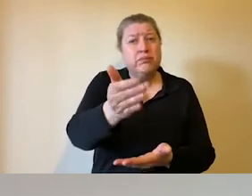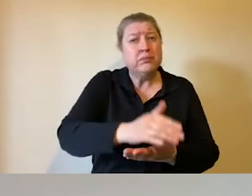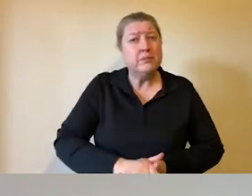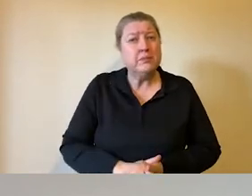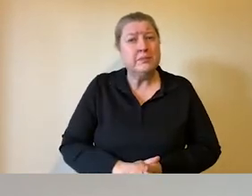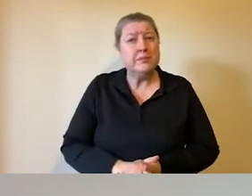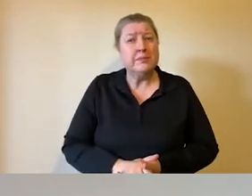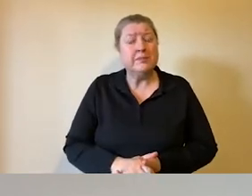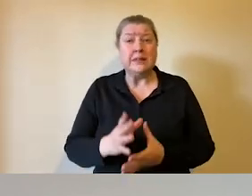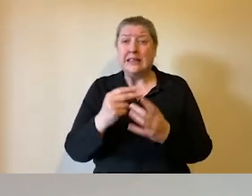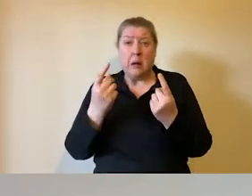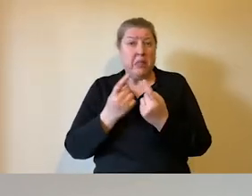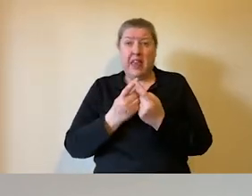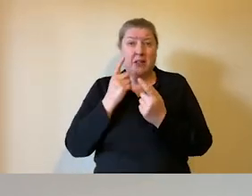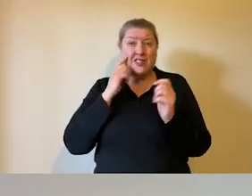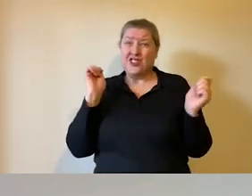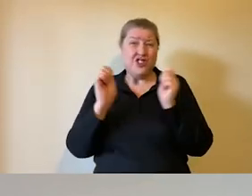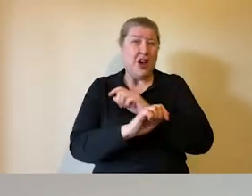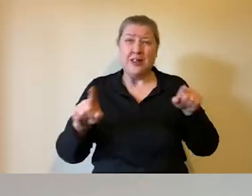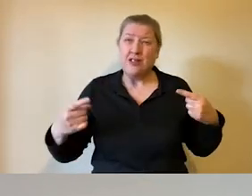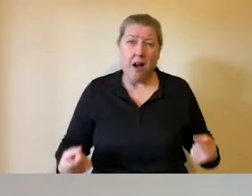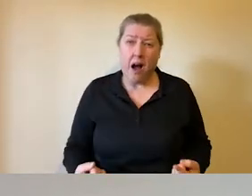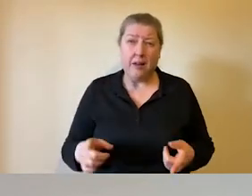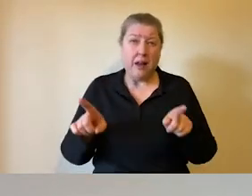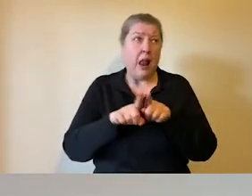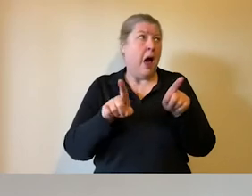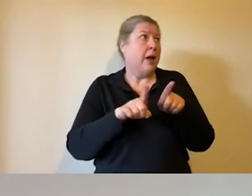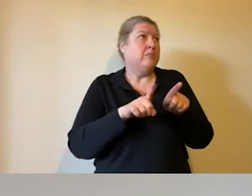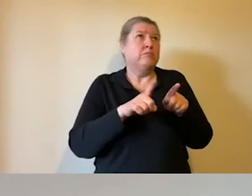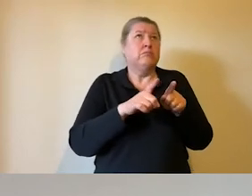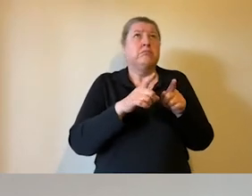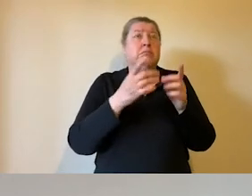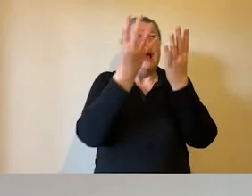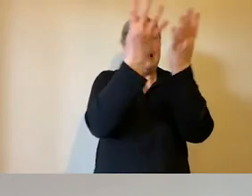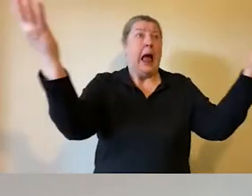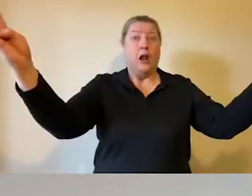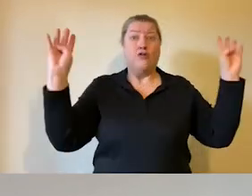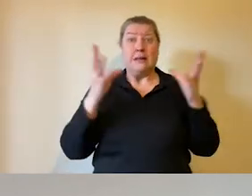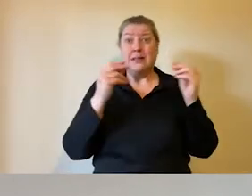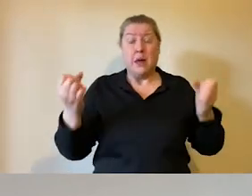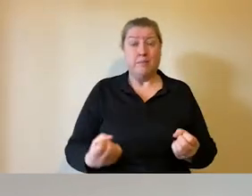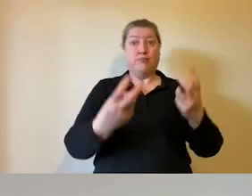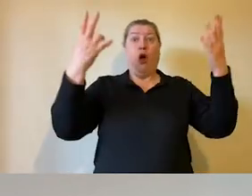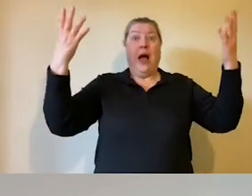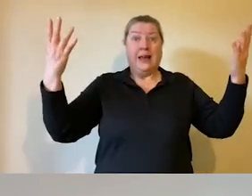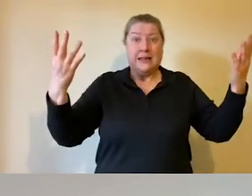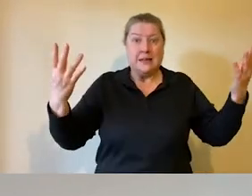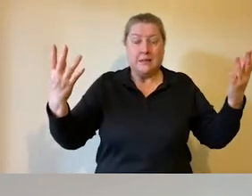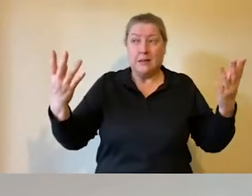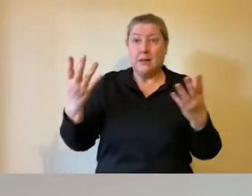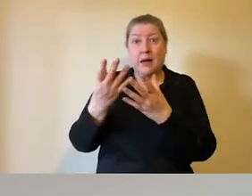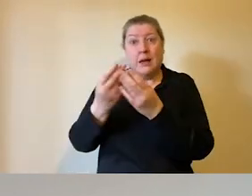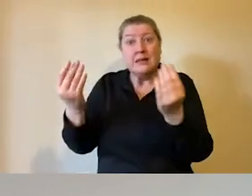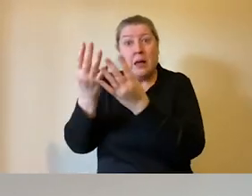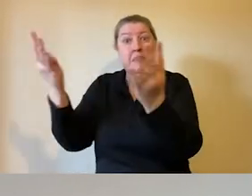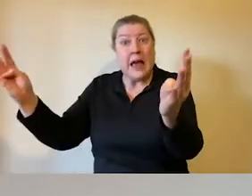We can't change the fact that some galleries are very bright. We can't change the fact that some